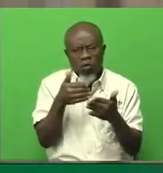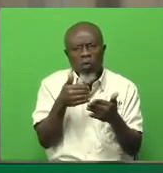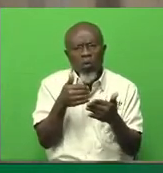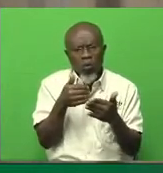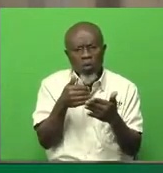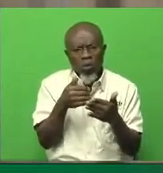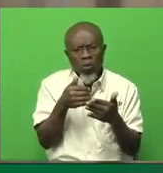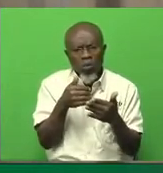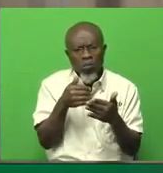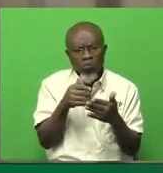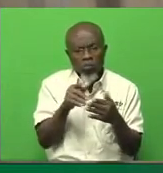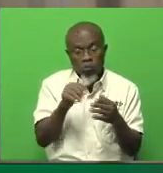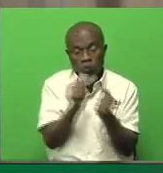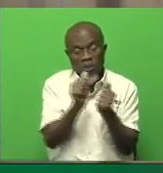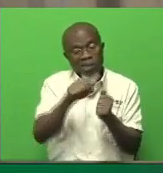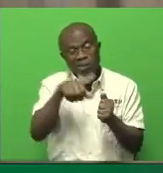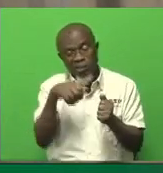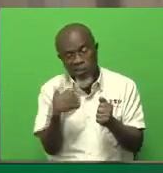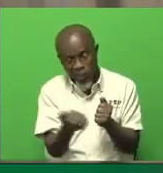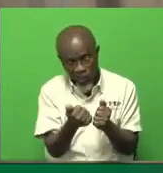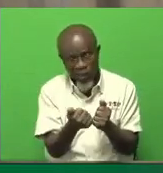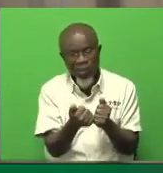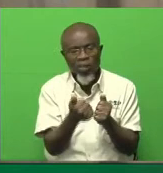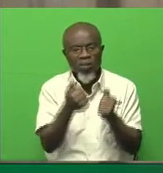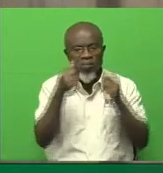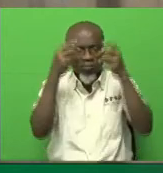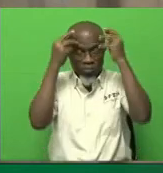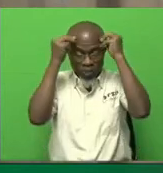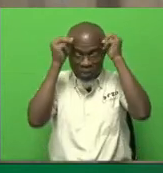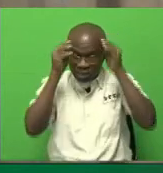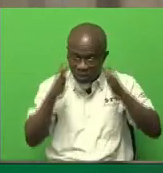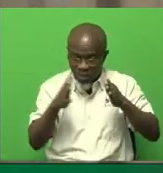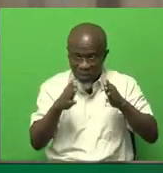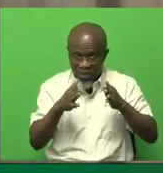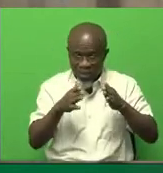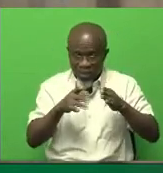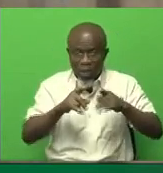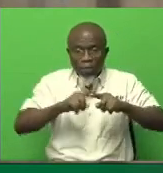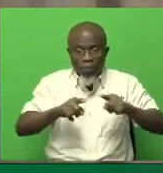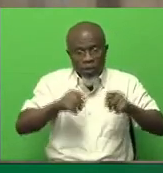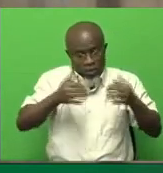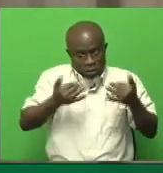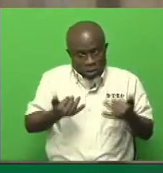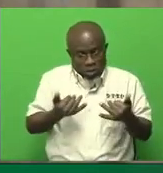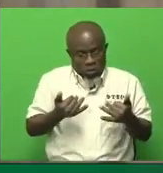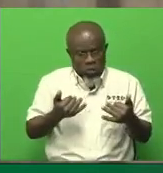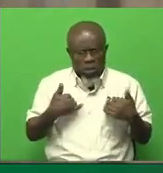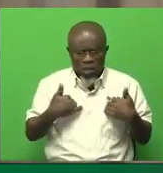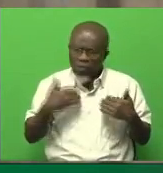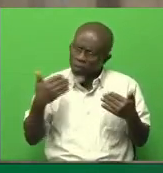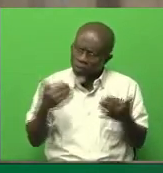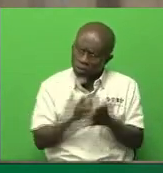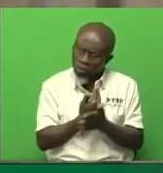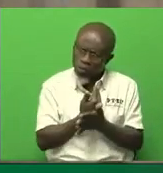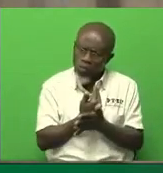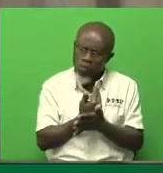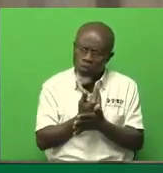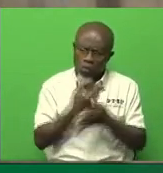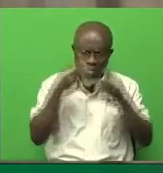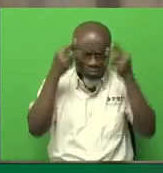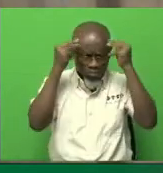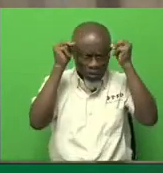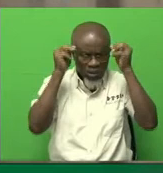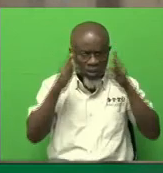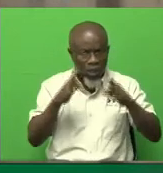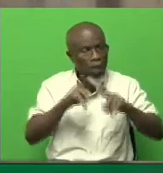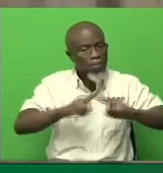a new Minister we have the same pnm policy so there is no difference in what the piano is doing to our education sector